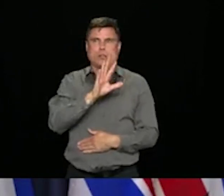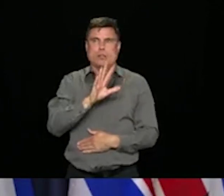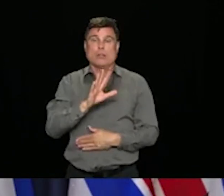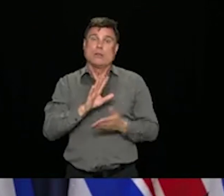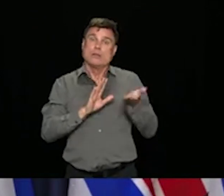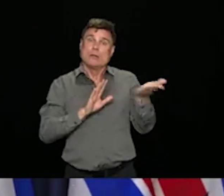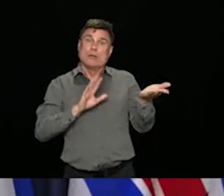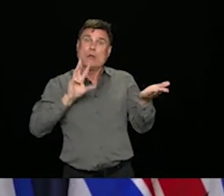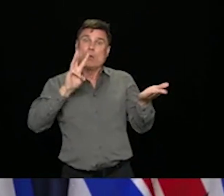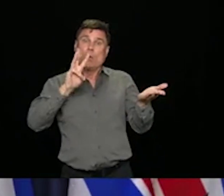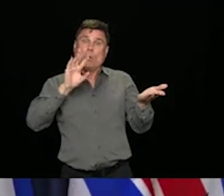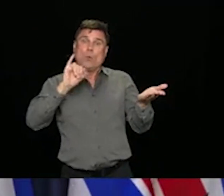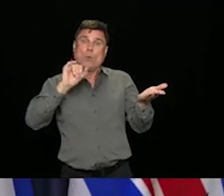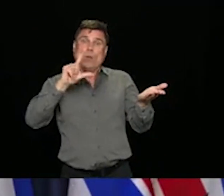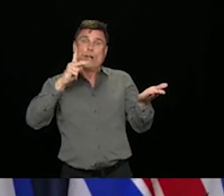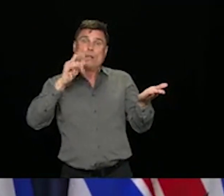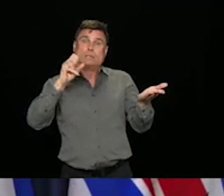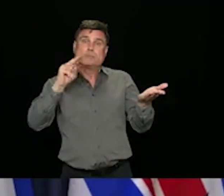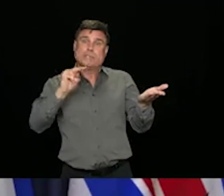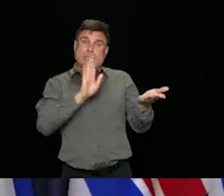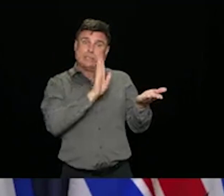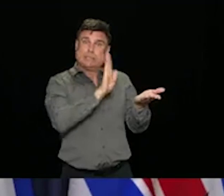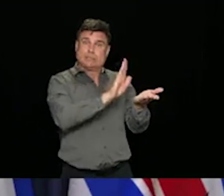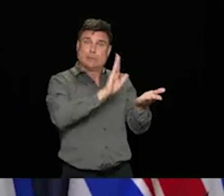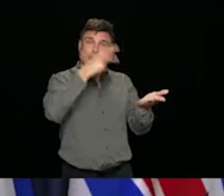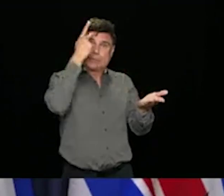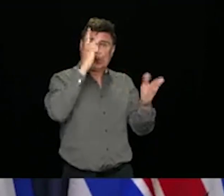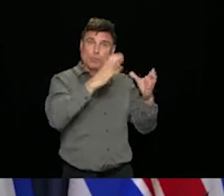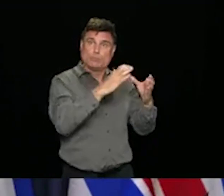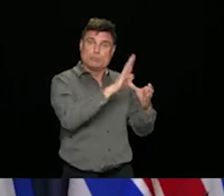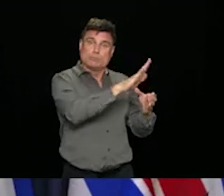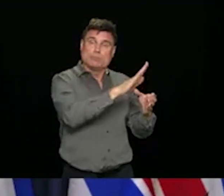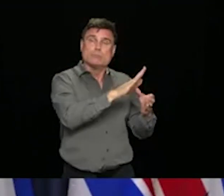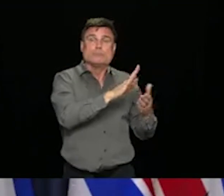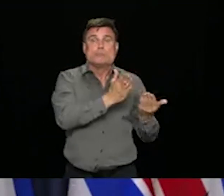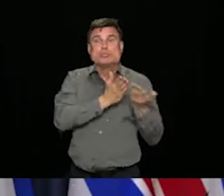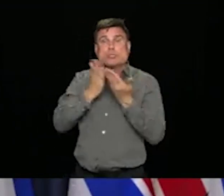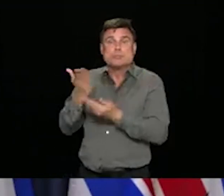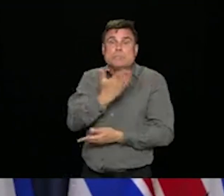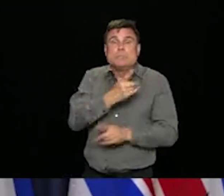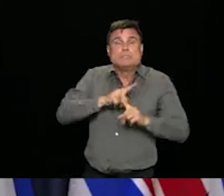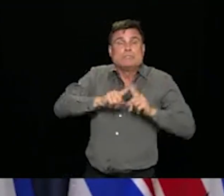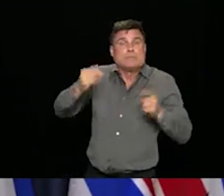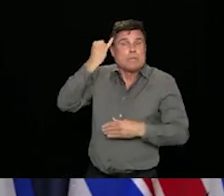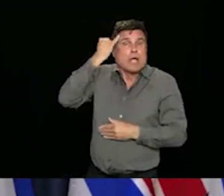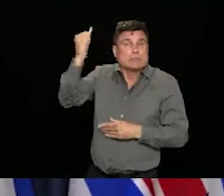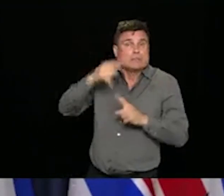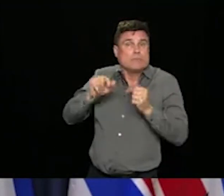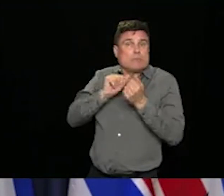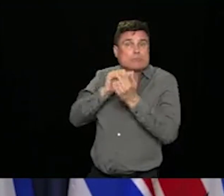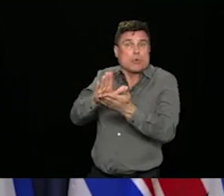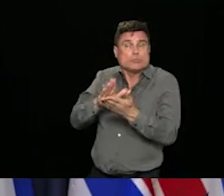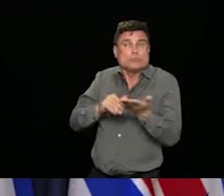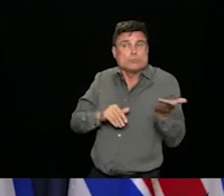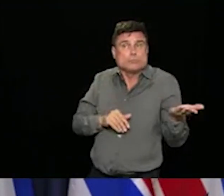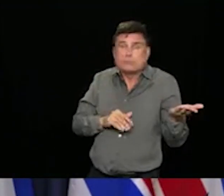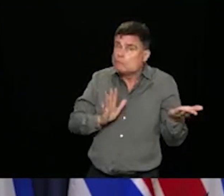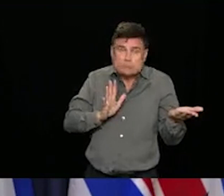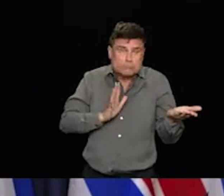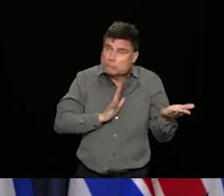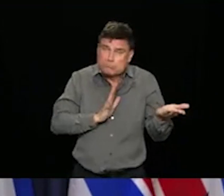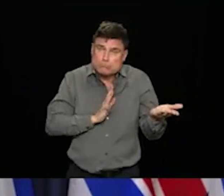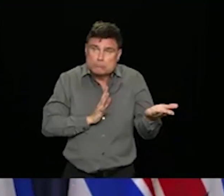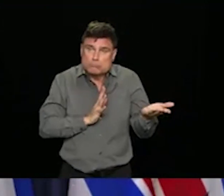reasonable questions, but I think our approach has been the right approach. It's the one that has yielded the best results, and it recognizes